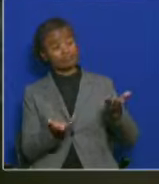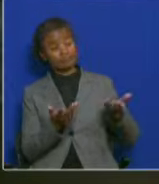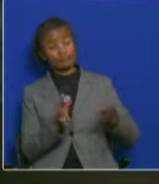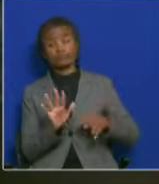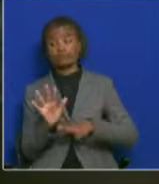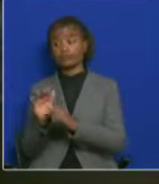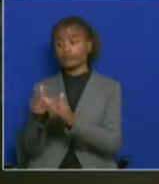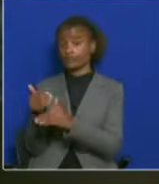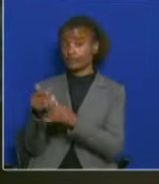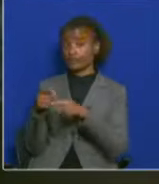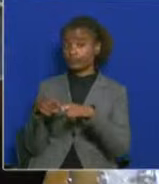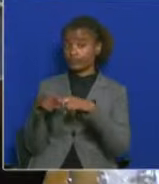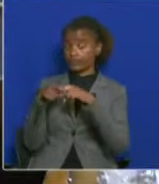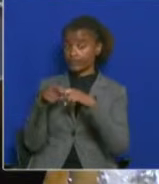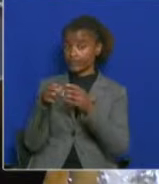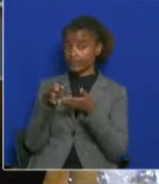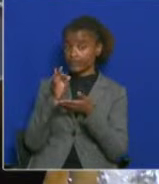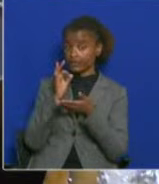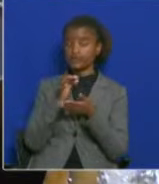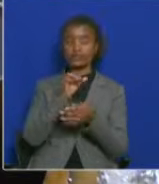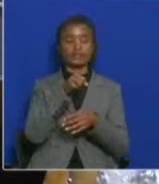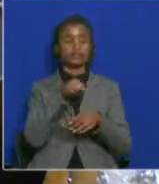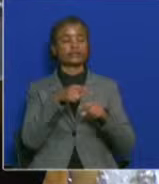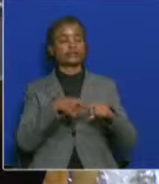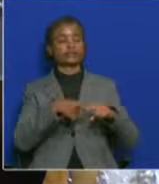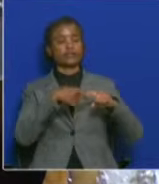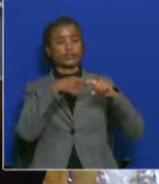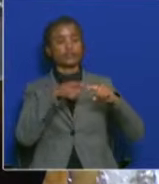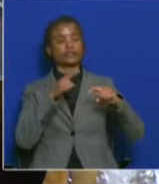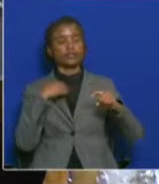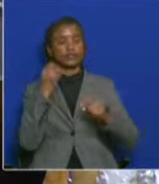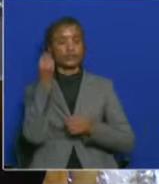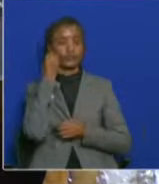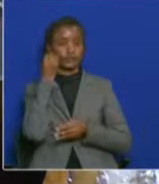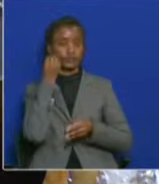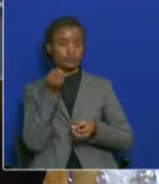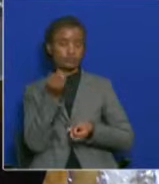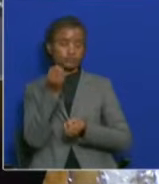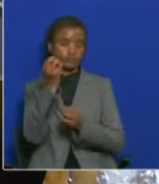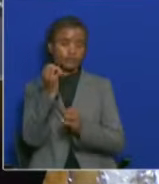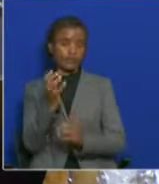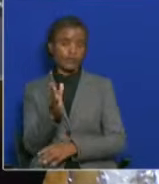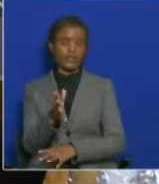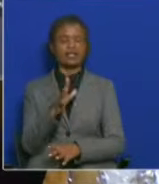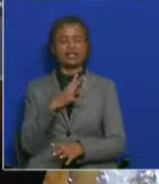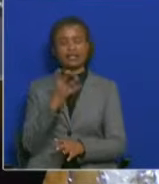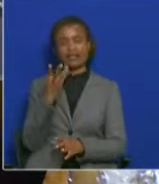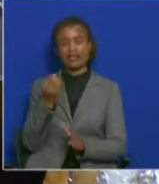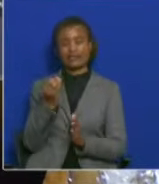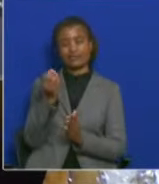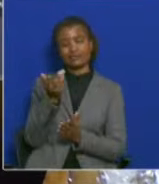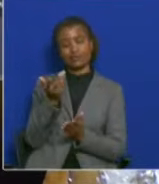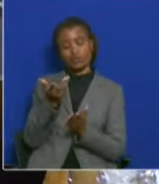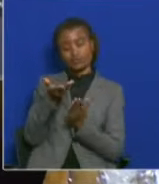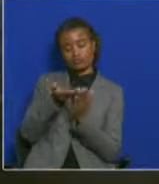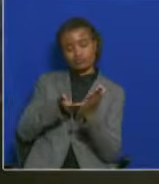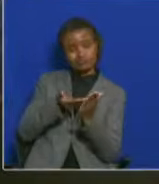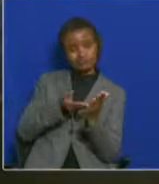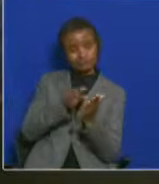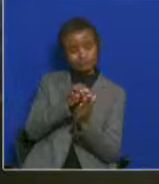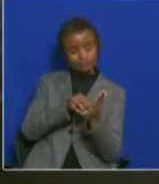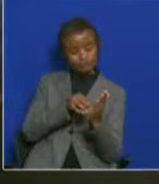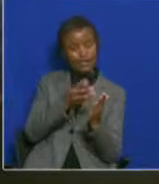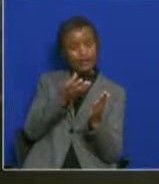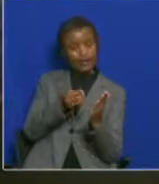out the relevant information from the That's files. in order. It's contained somewhere in these bundles. Yes.